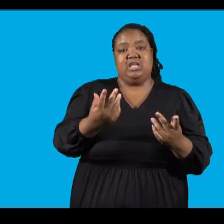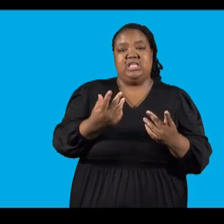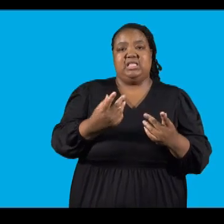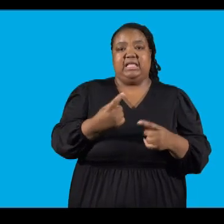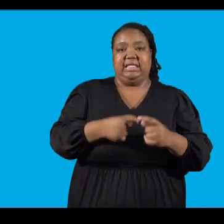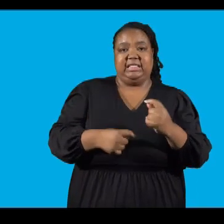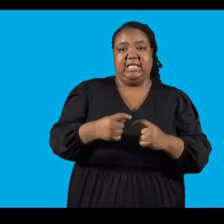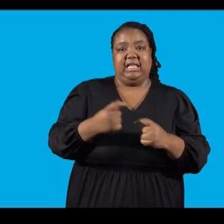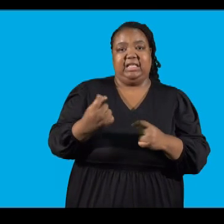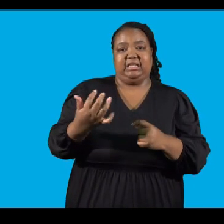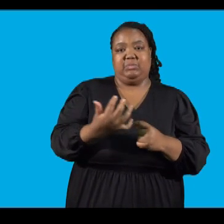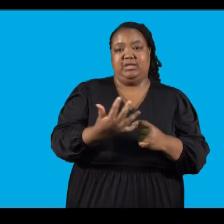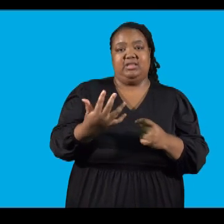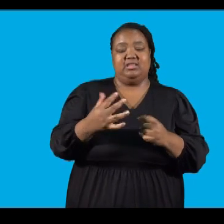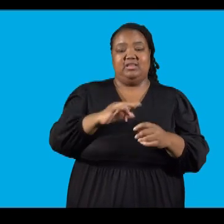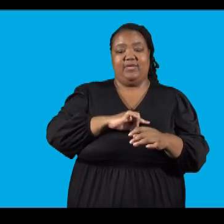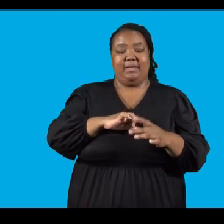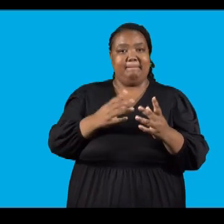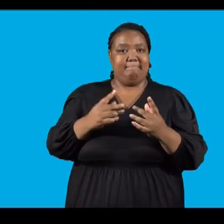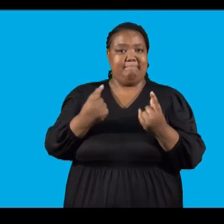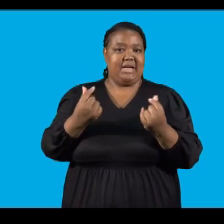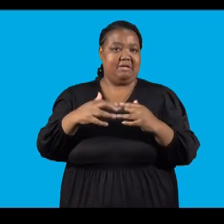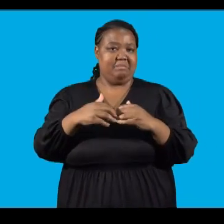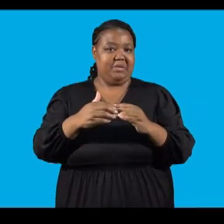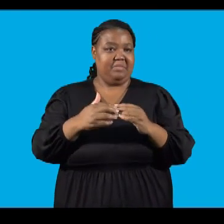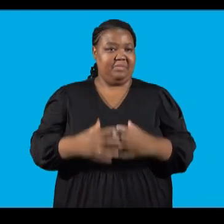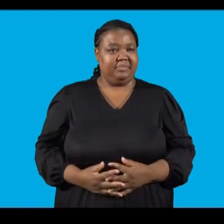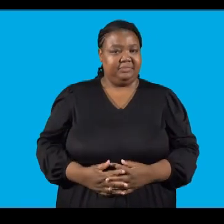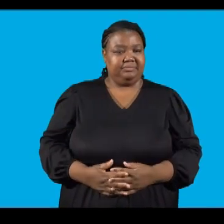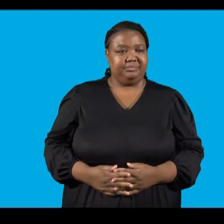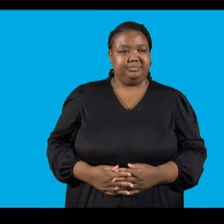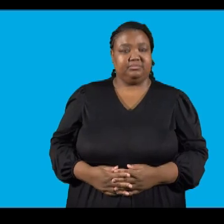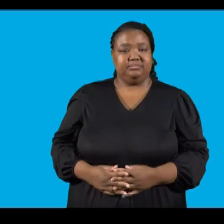products at higher prices due to price fixing.